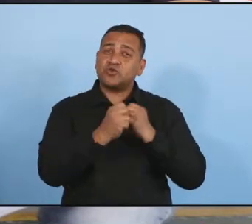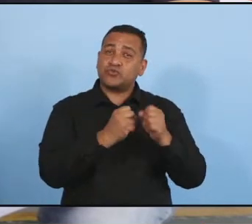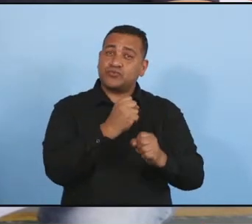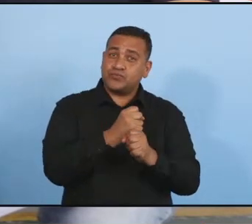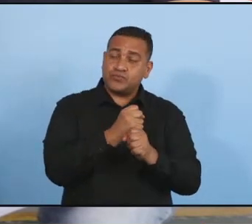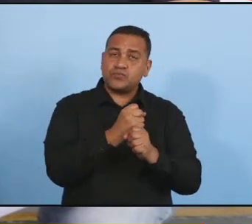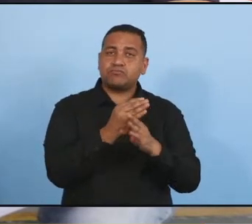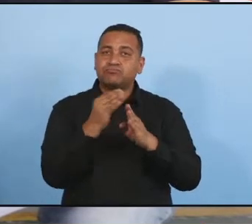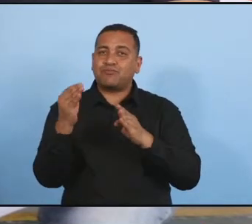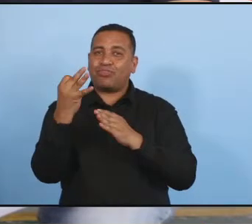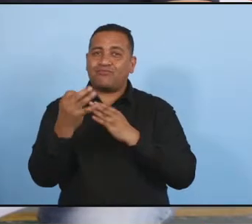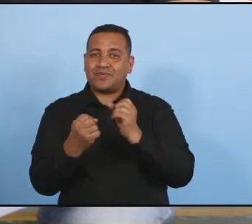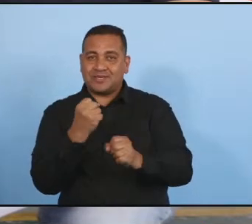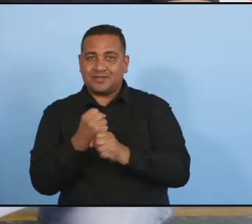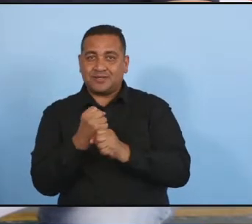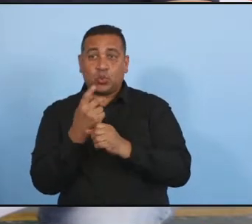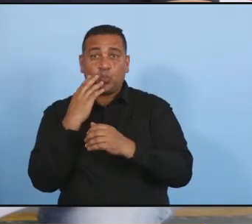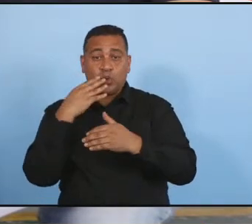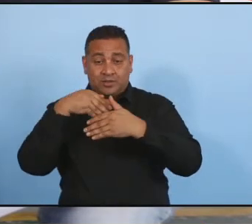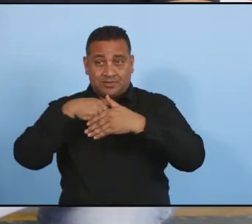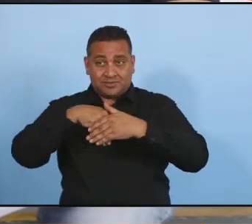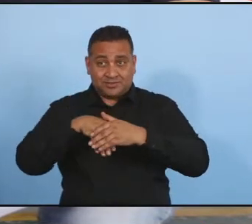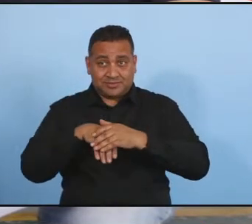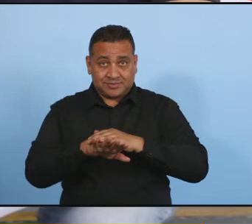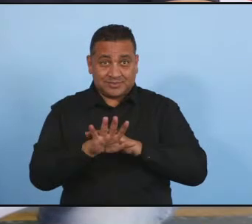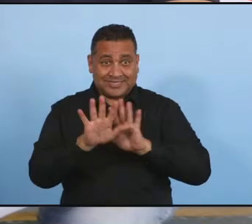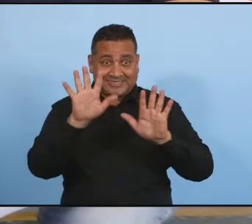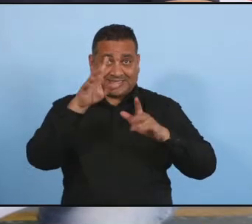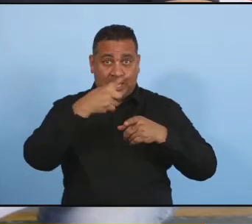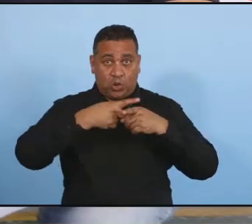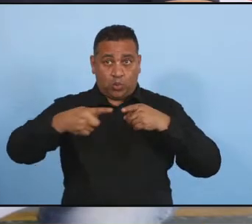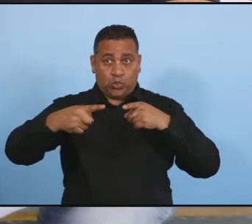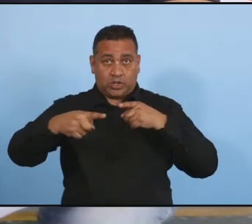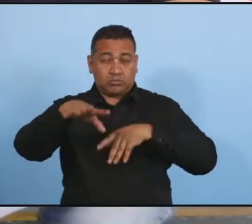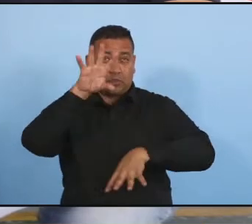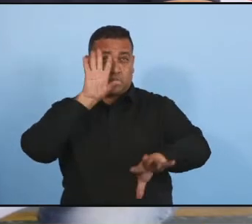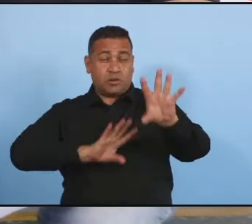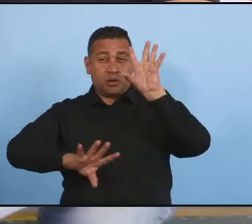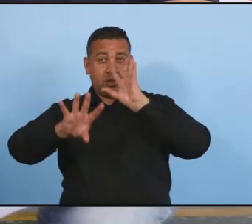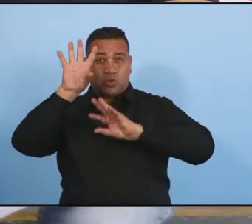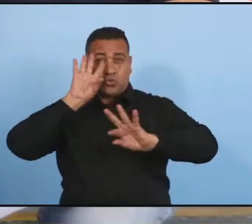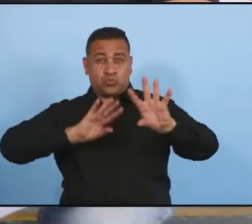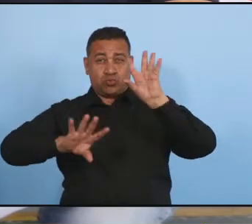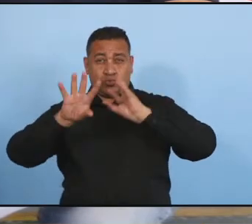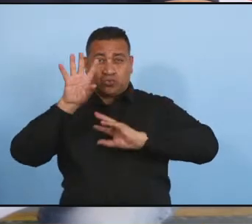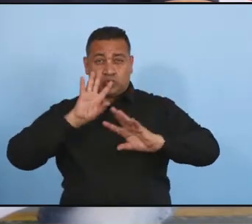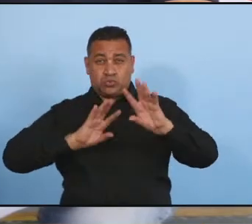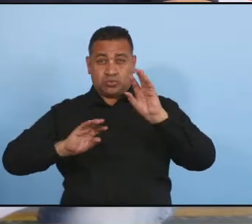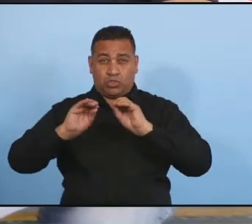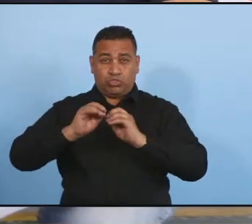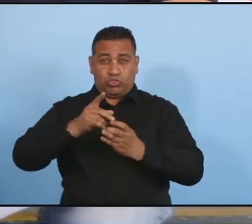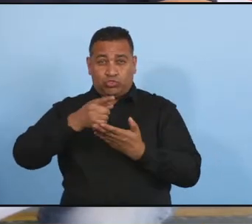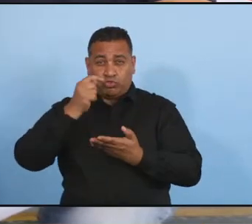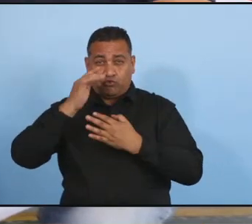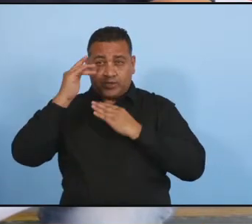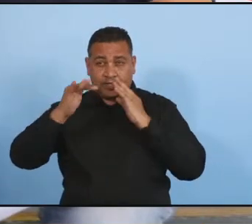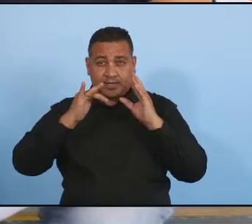10 weeks, where he's learning basic skills for 10 weeks. Then he goes to the company to implement what he's learned at the